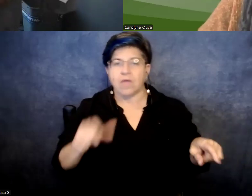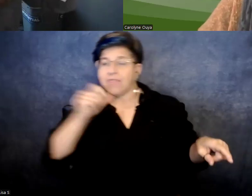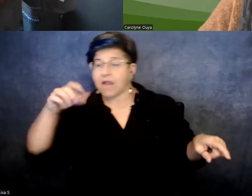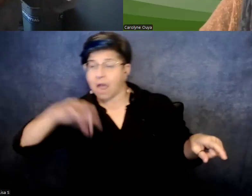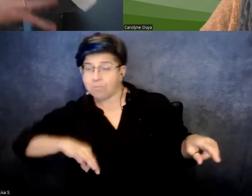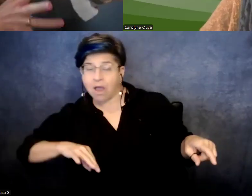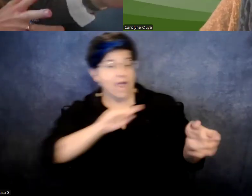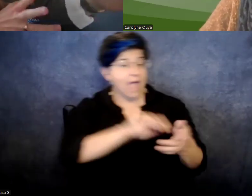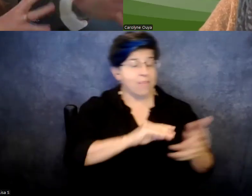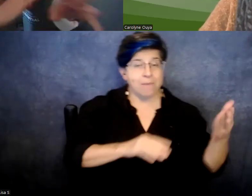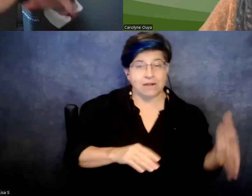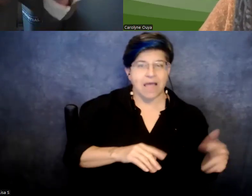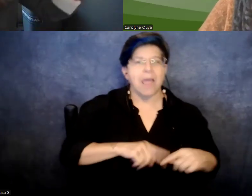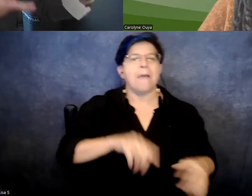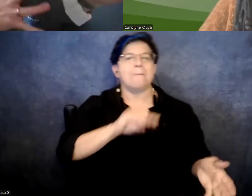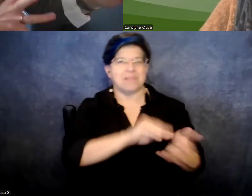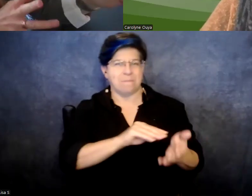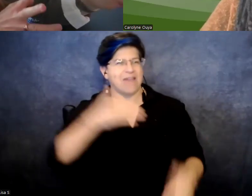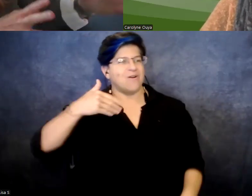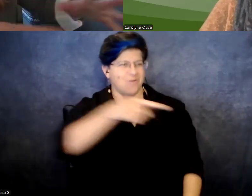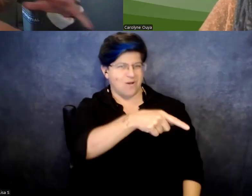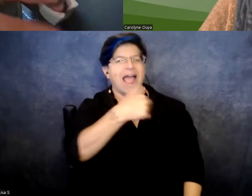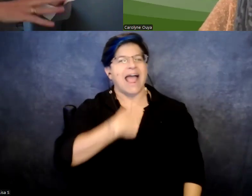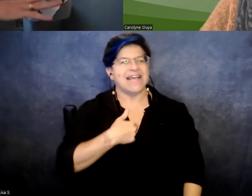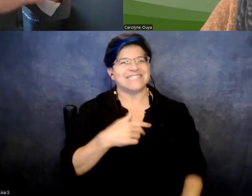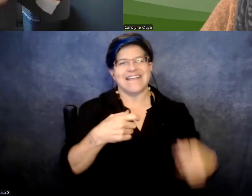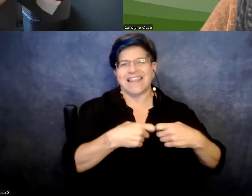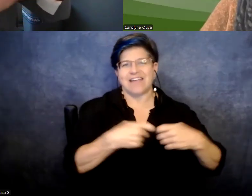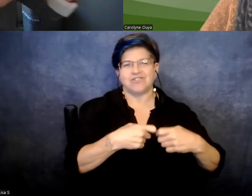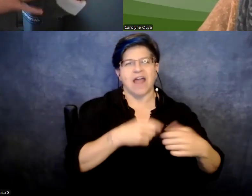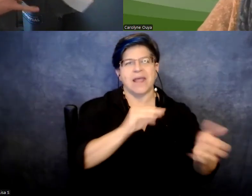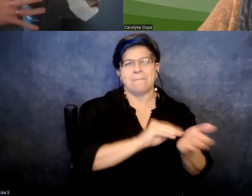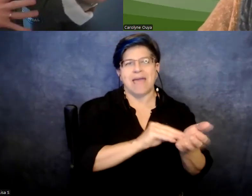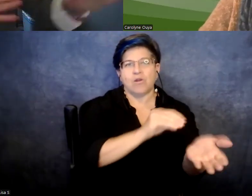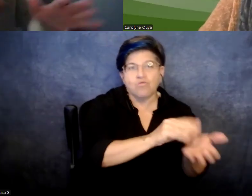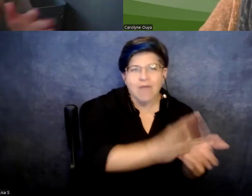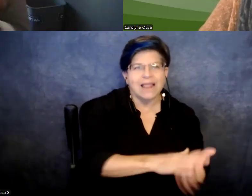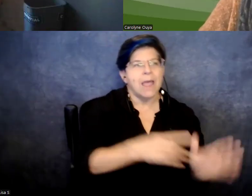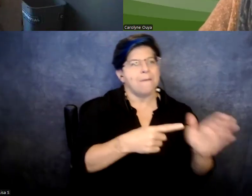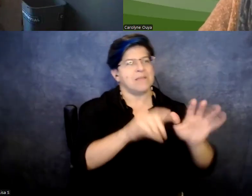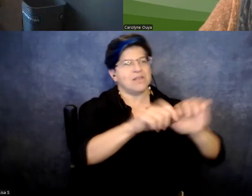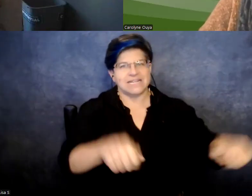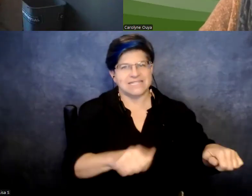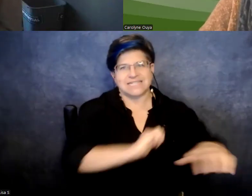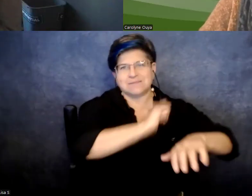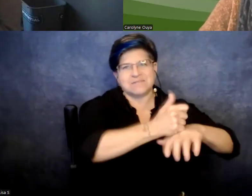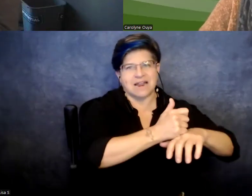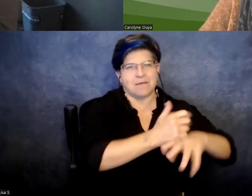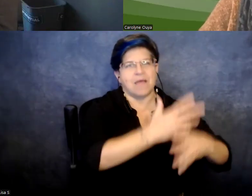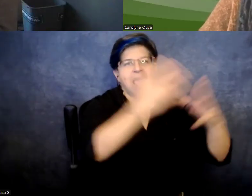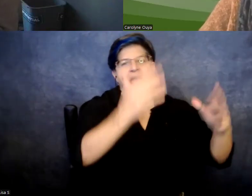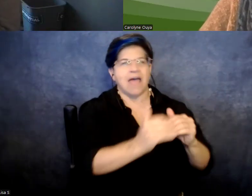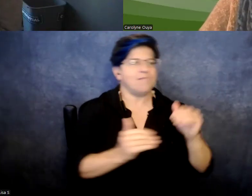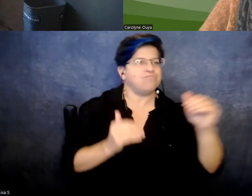has electronic medical records, billing systems in place, a lot further along than our community,